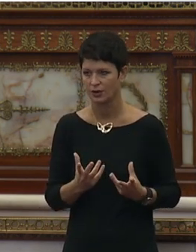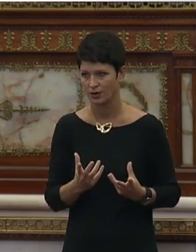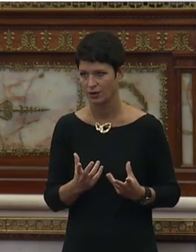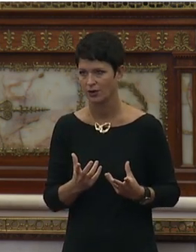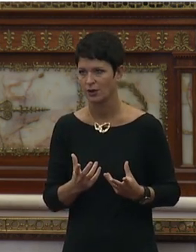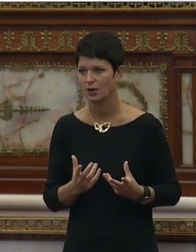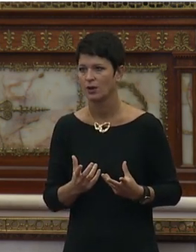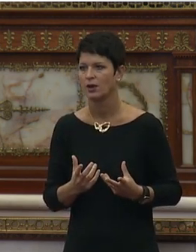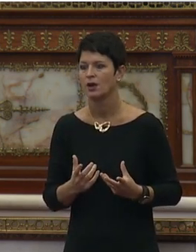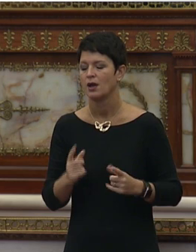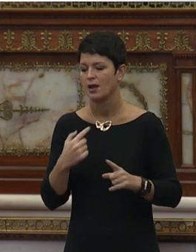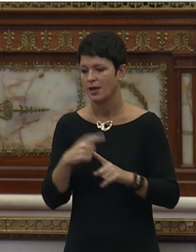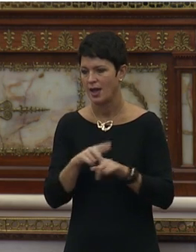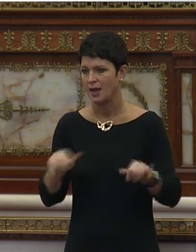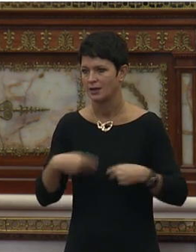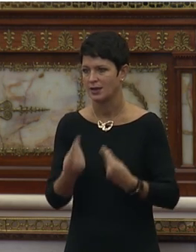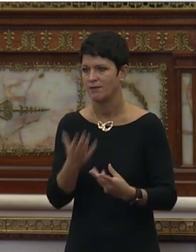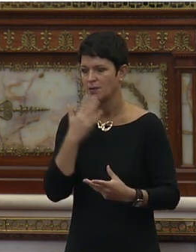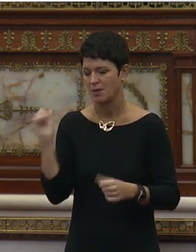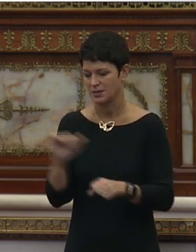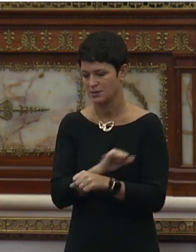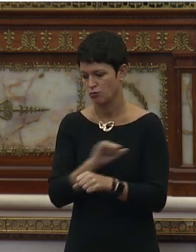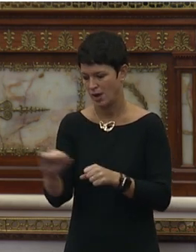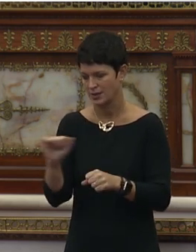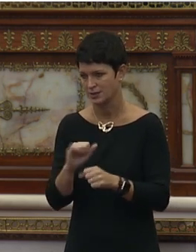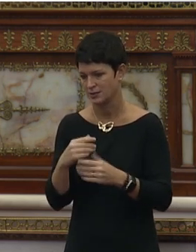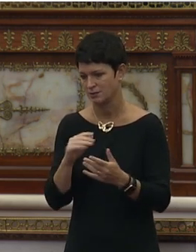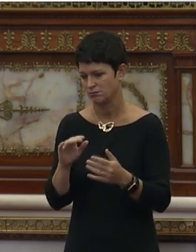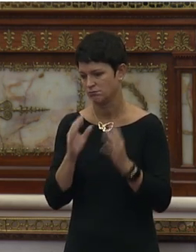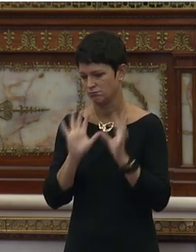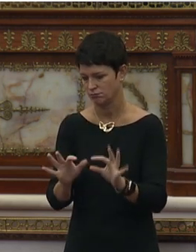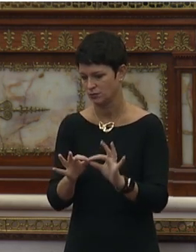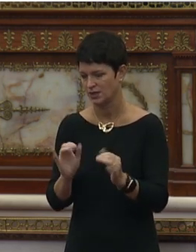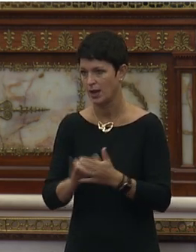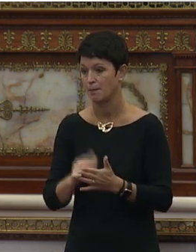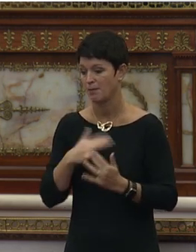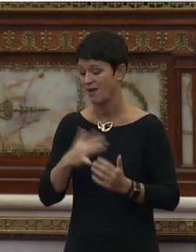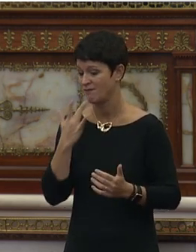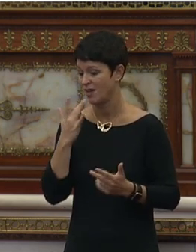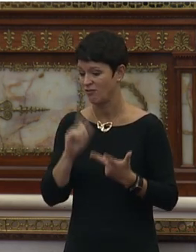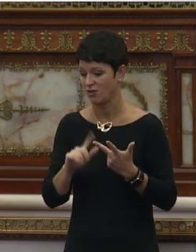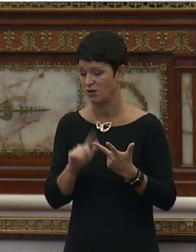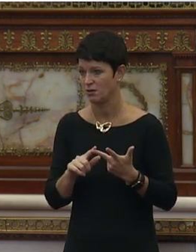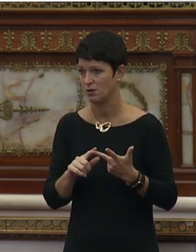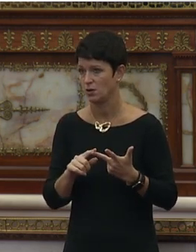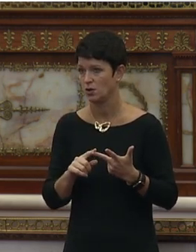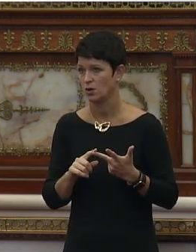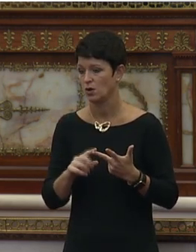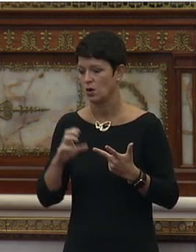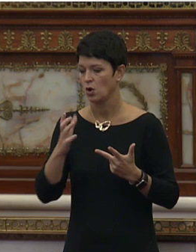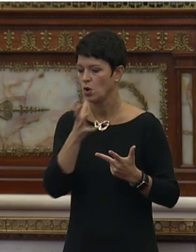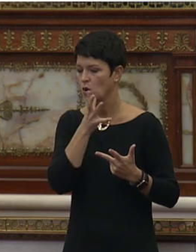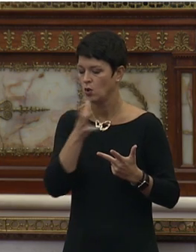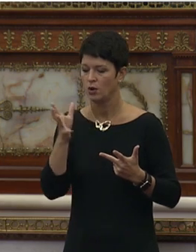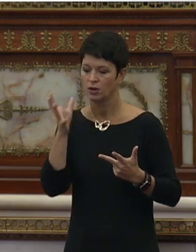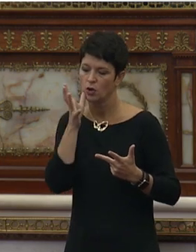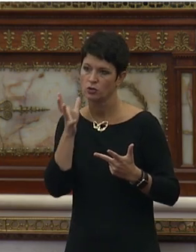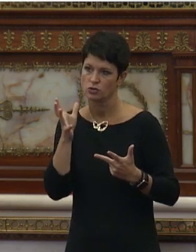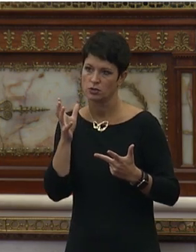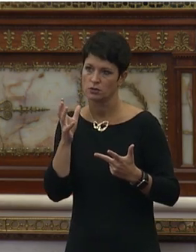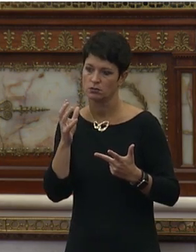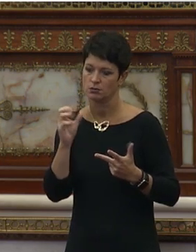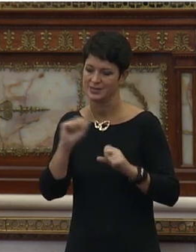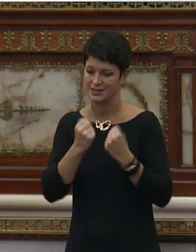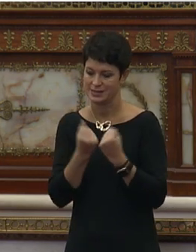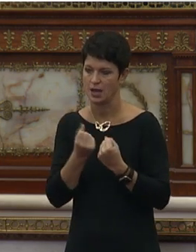and give you the best practices related to that. One of my favorites is going to be the Horticultural Society